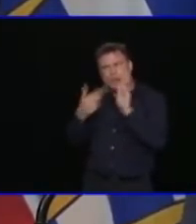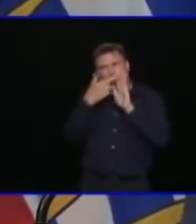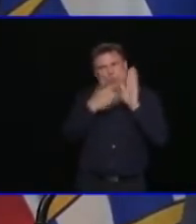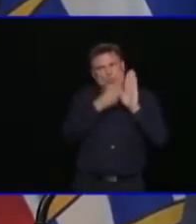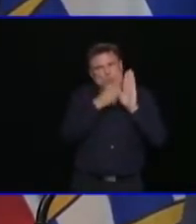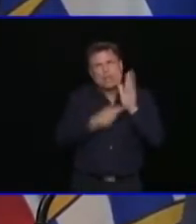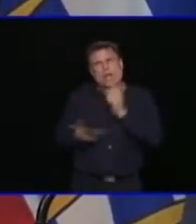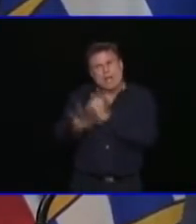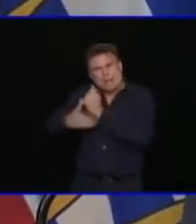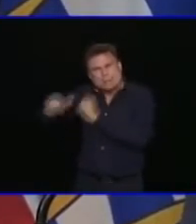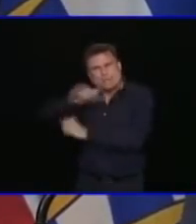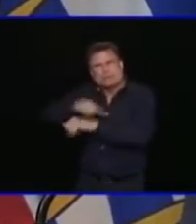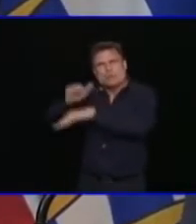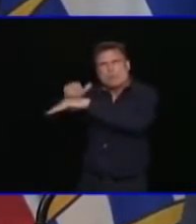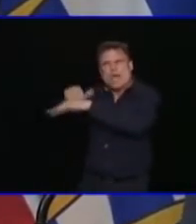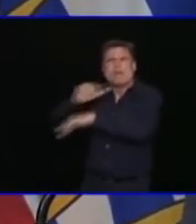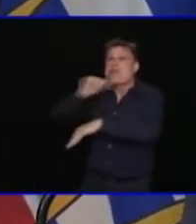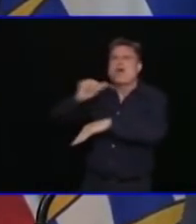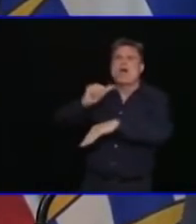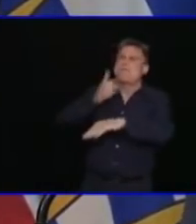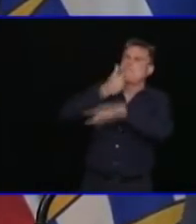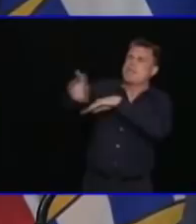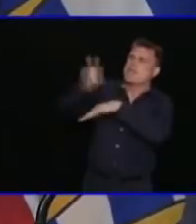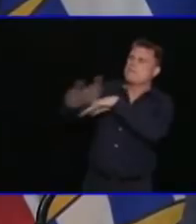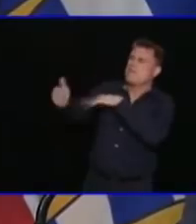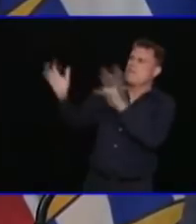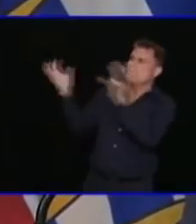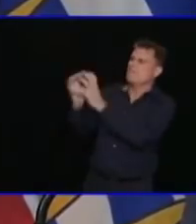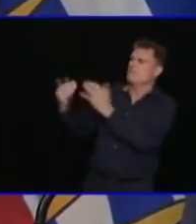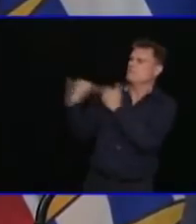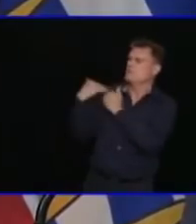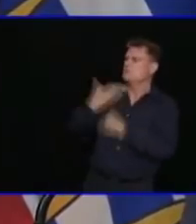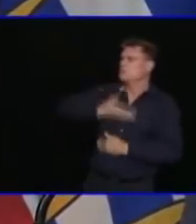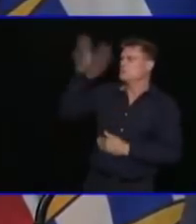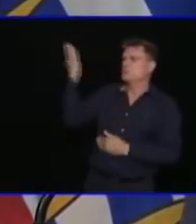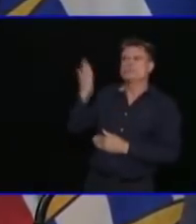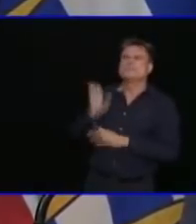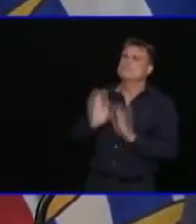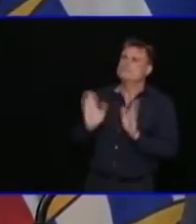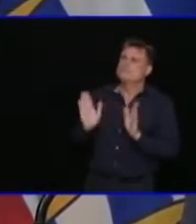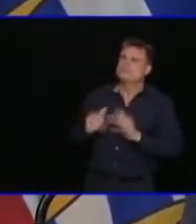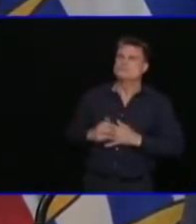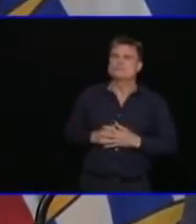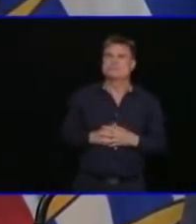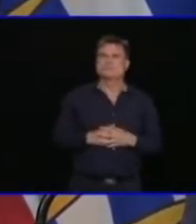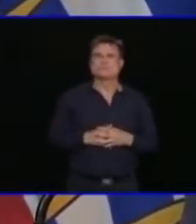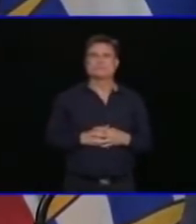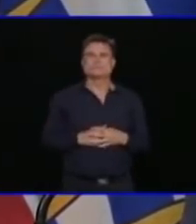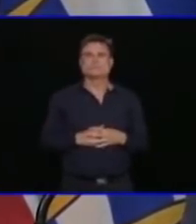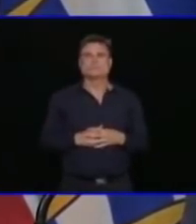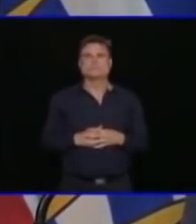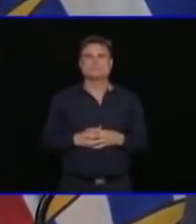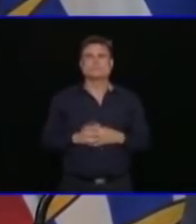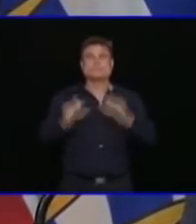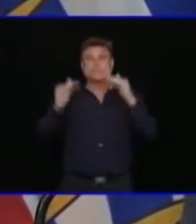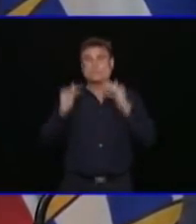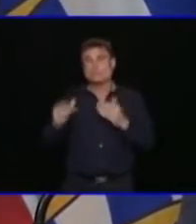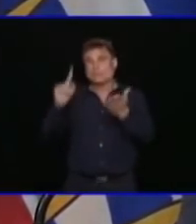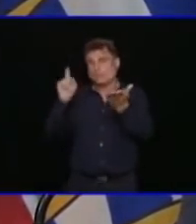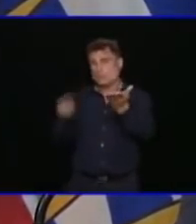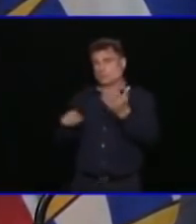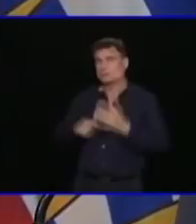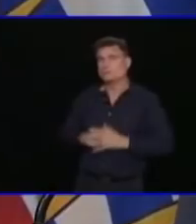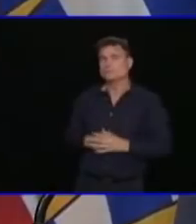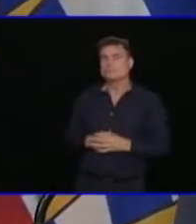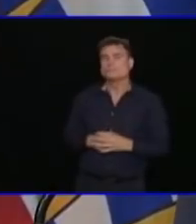Global News. Hi, Dr. Henry. Thanks for taking my question. Earlier today, a journalistic colleague of mine at CBC tweeted that